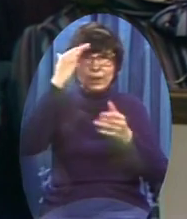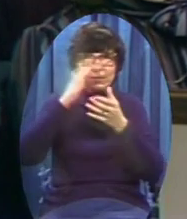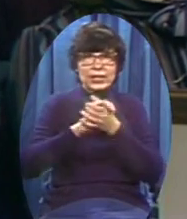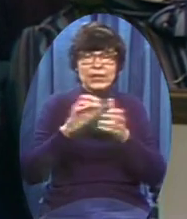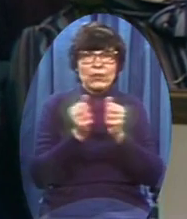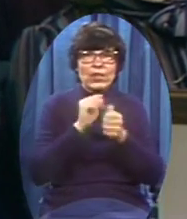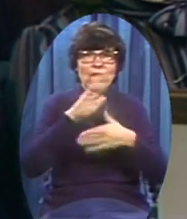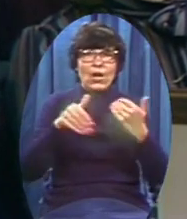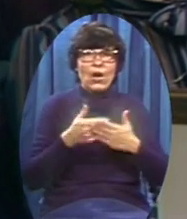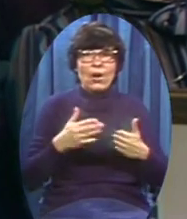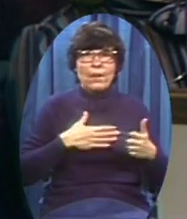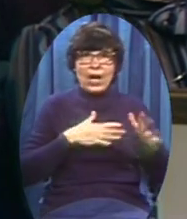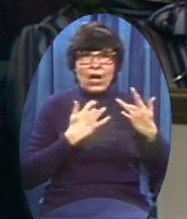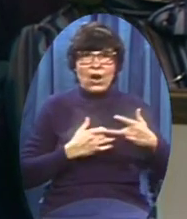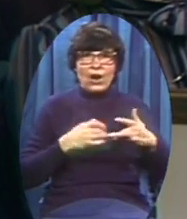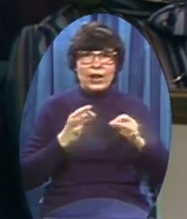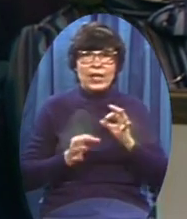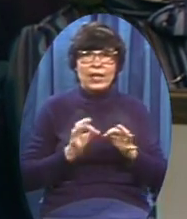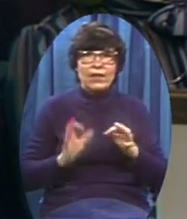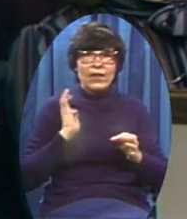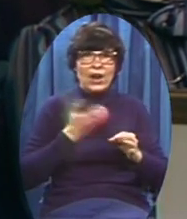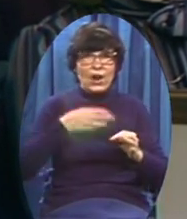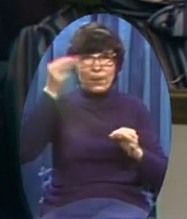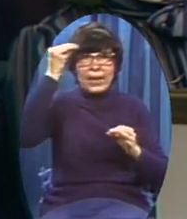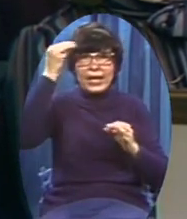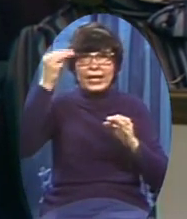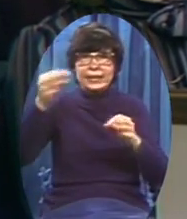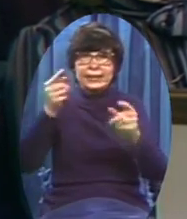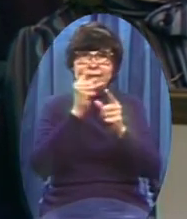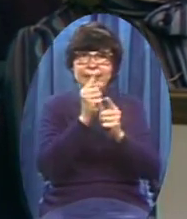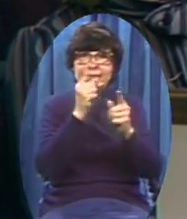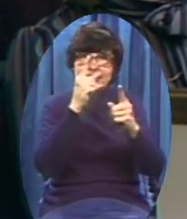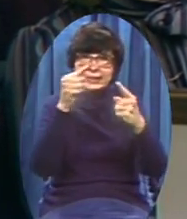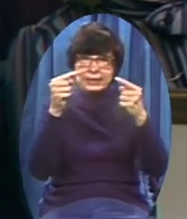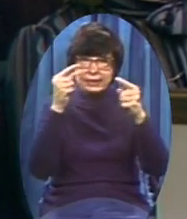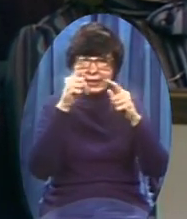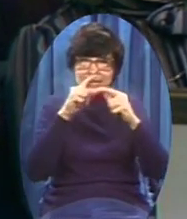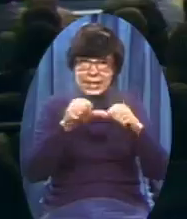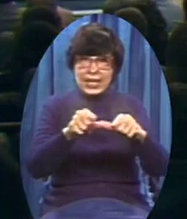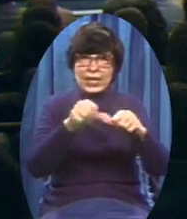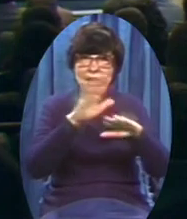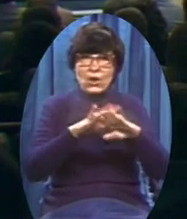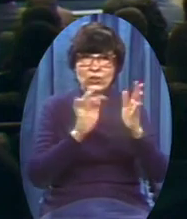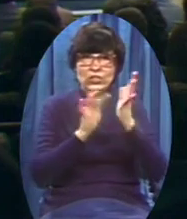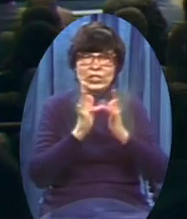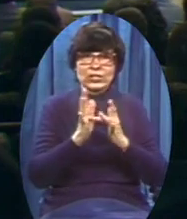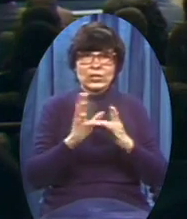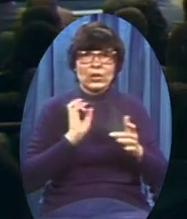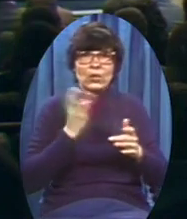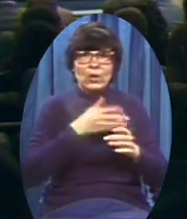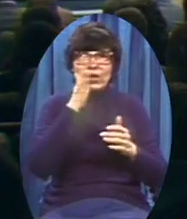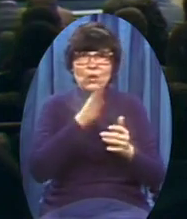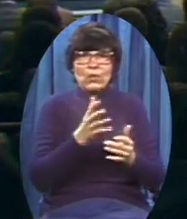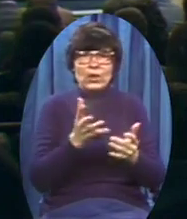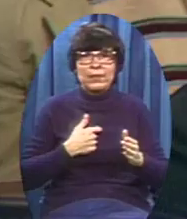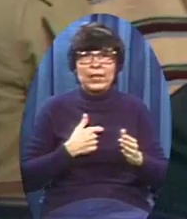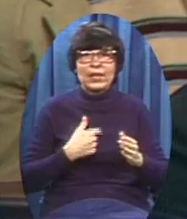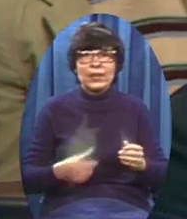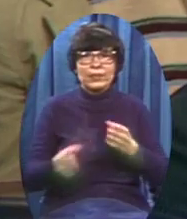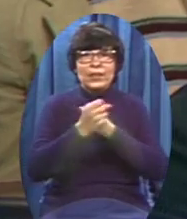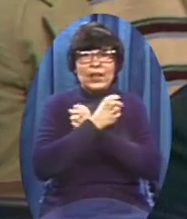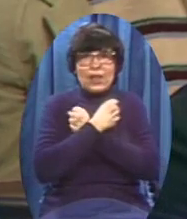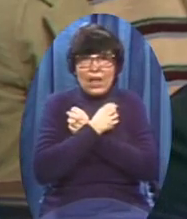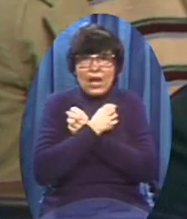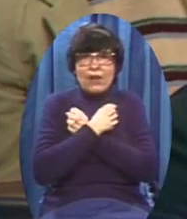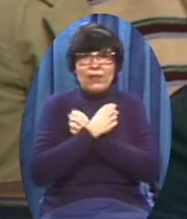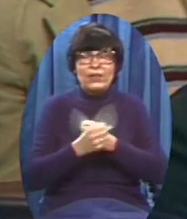our minds were fixed upon him, there would be a great compassion in our heart for lost souls. I